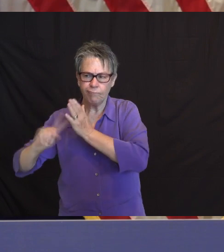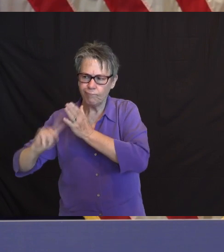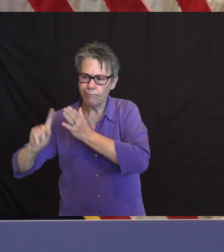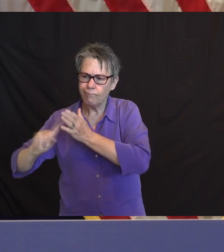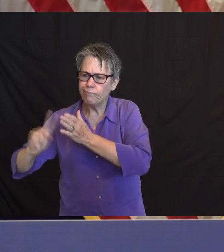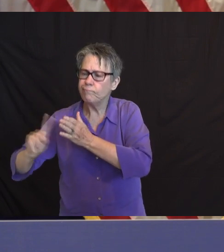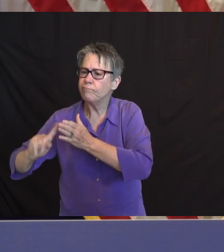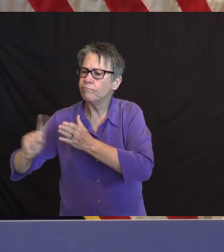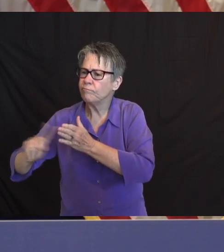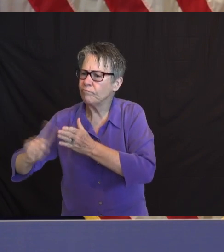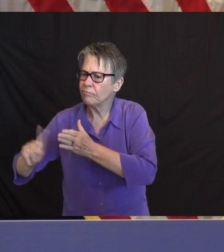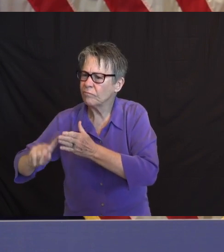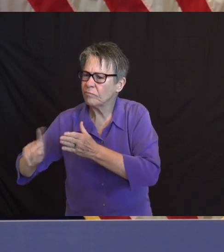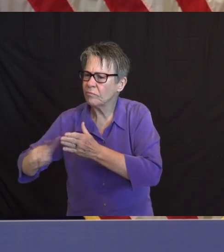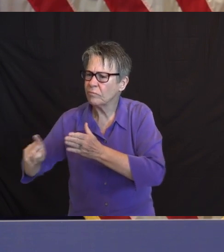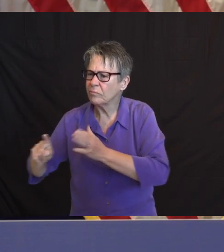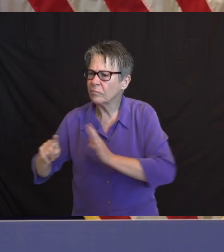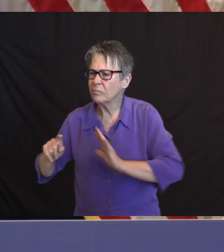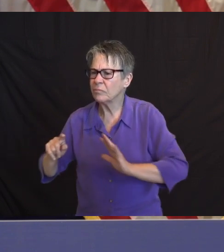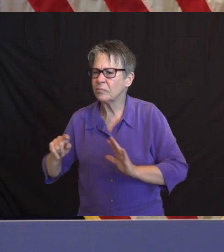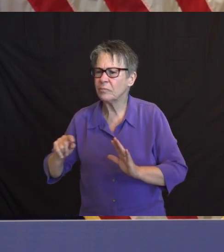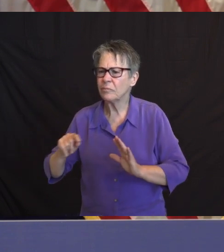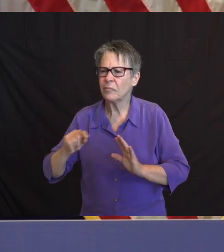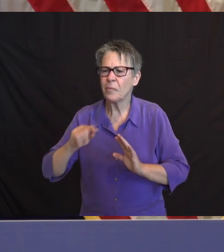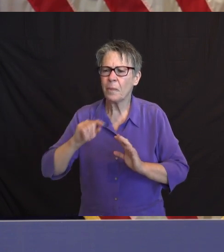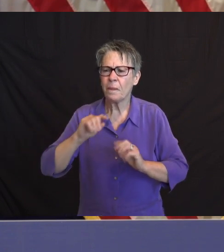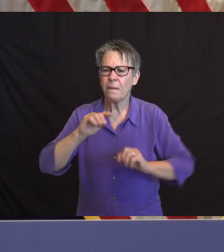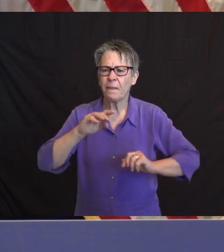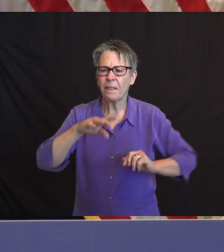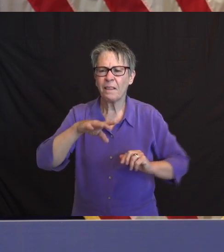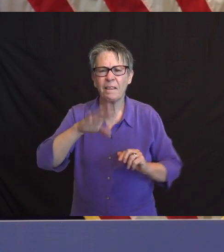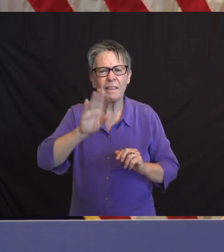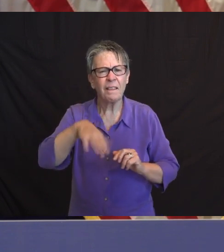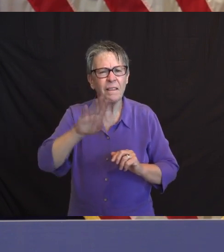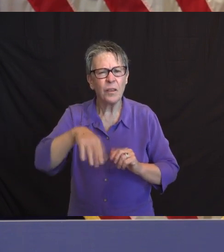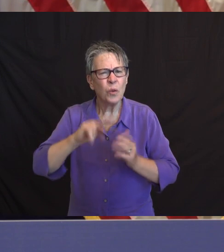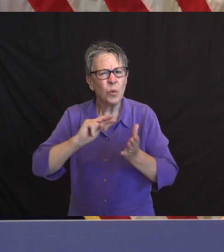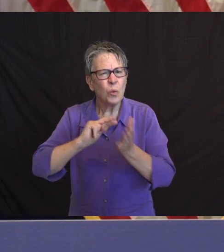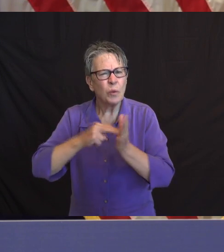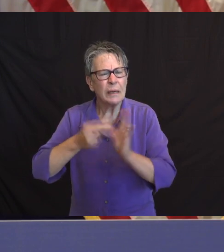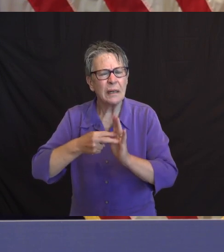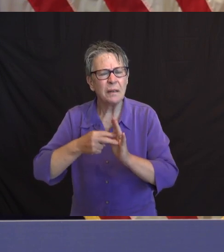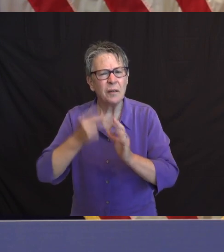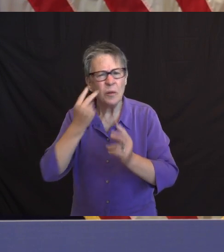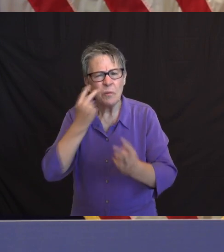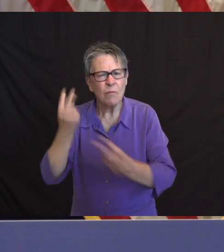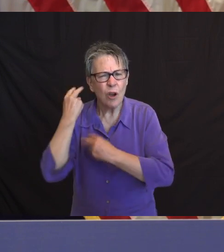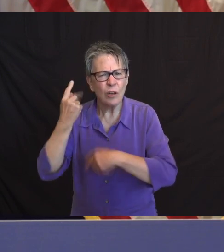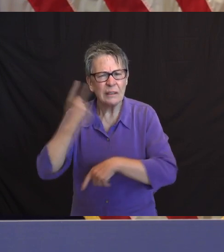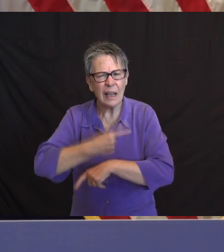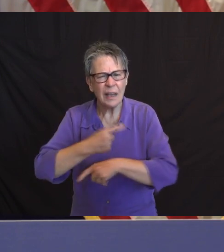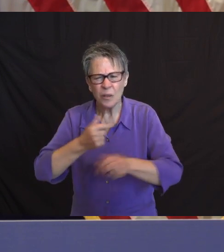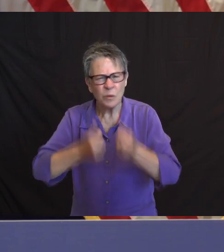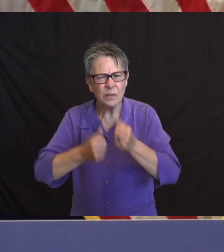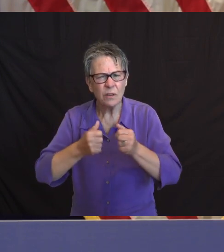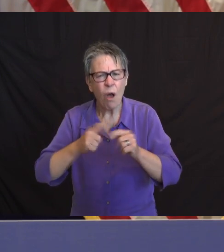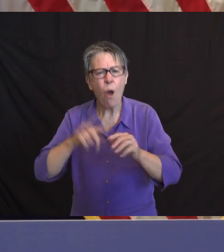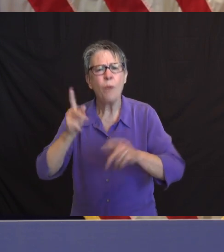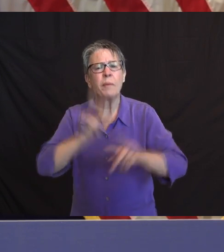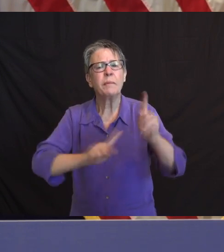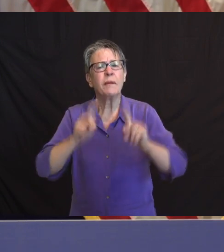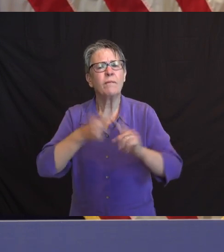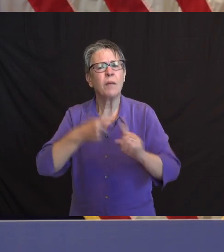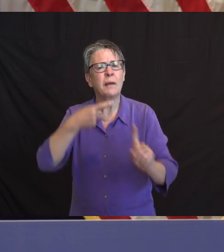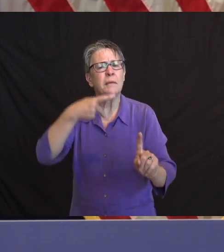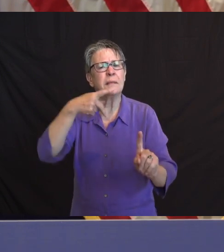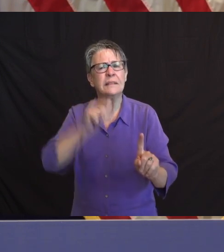gathering the one where the folks from Pennsylvania went back? I've got no coloring on it, but I was concerned when I saw that. And I have to and if